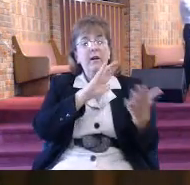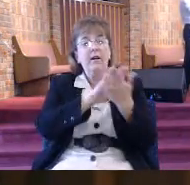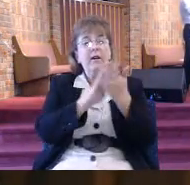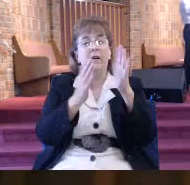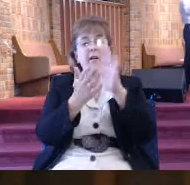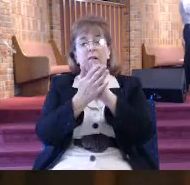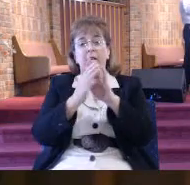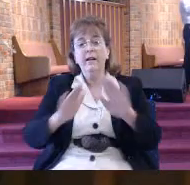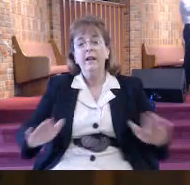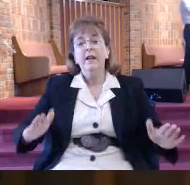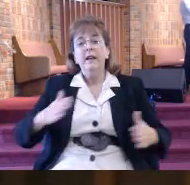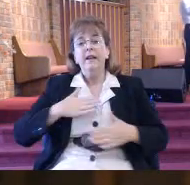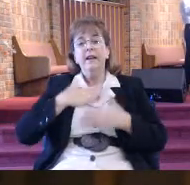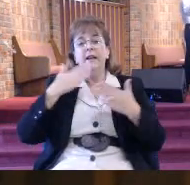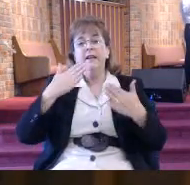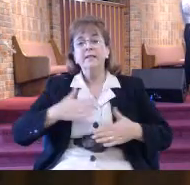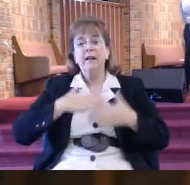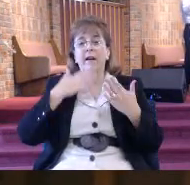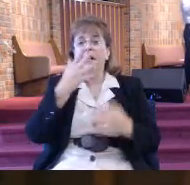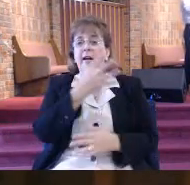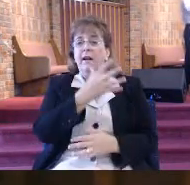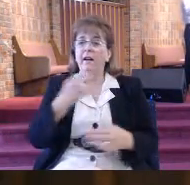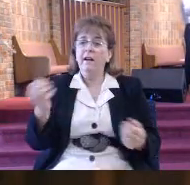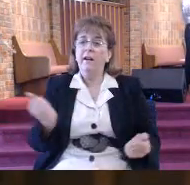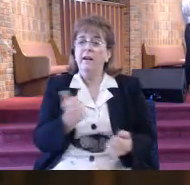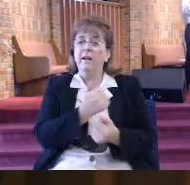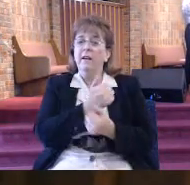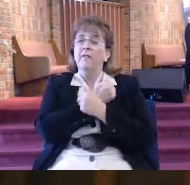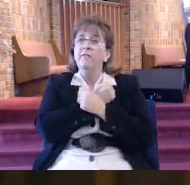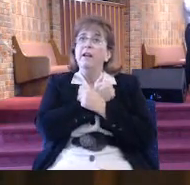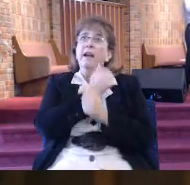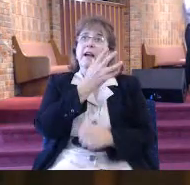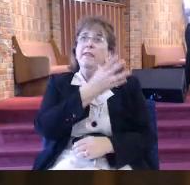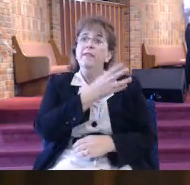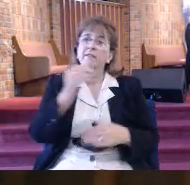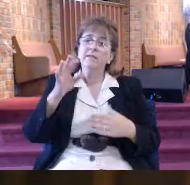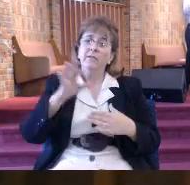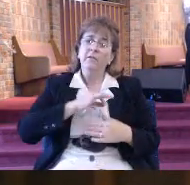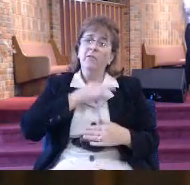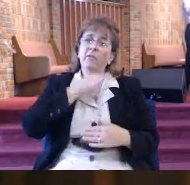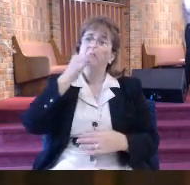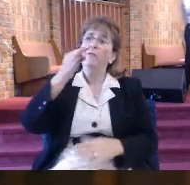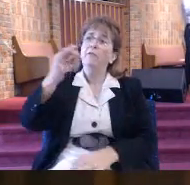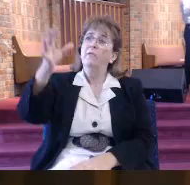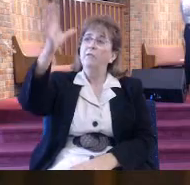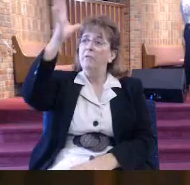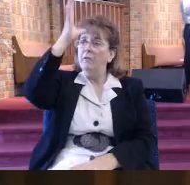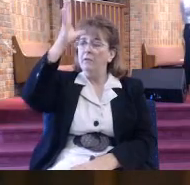where all is given by, and the soul.